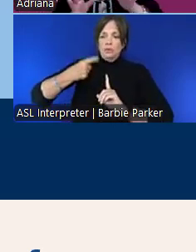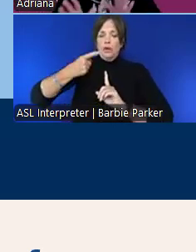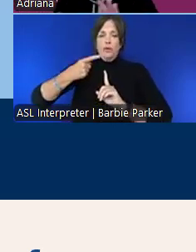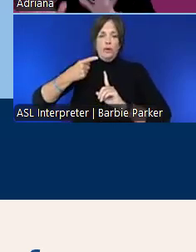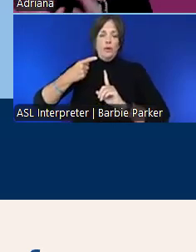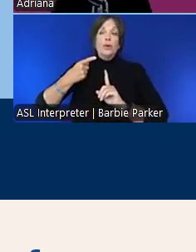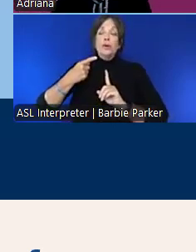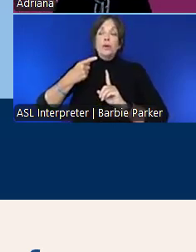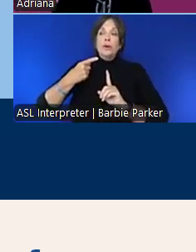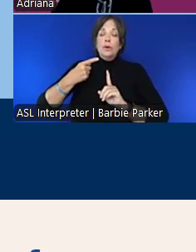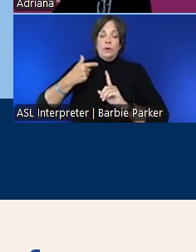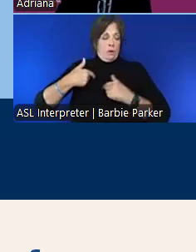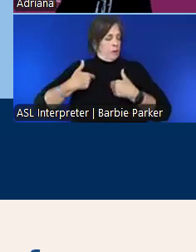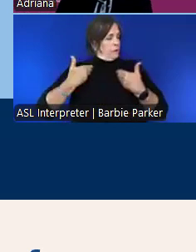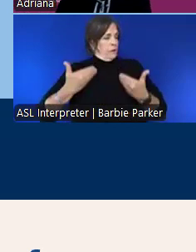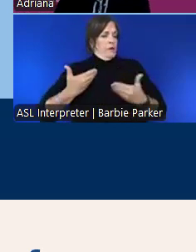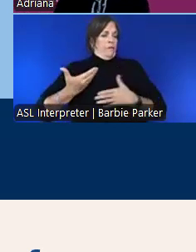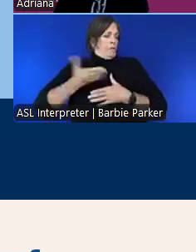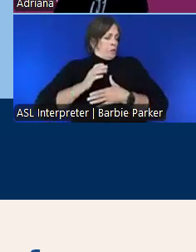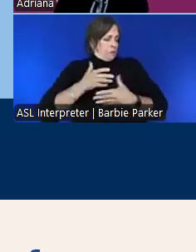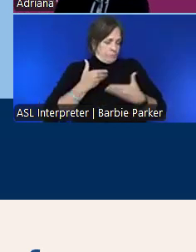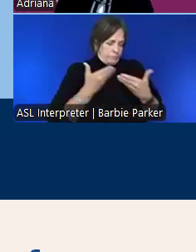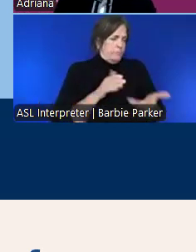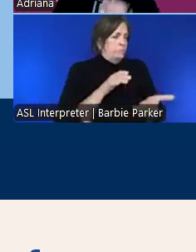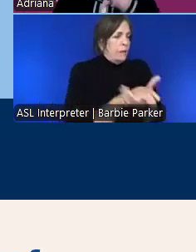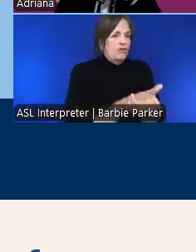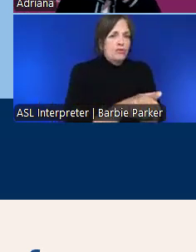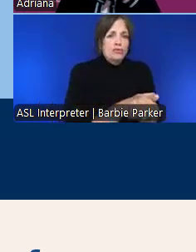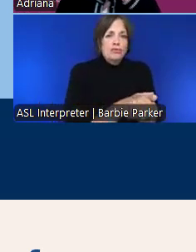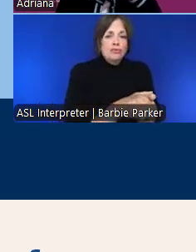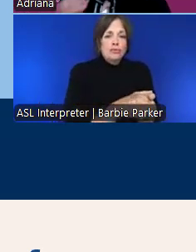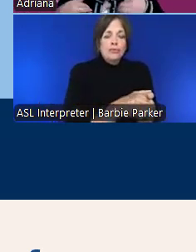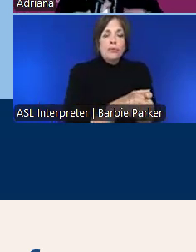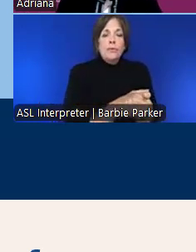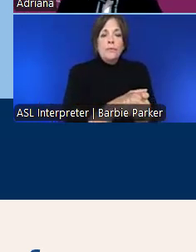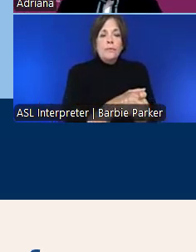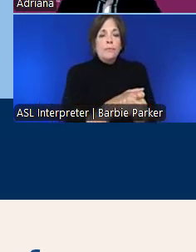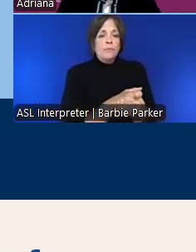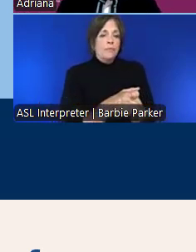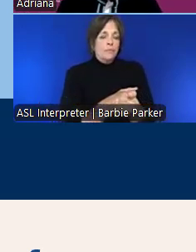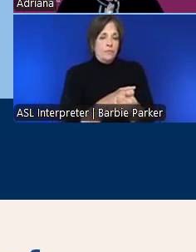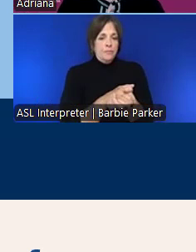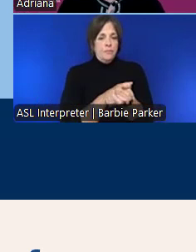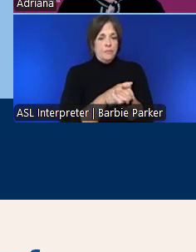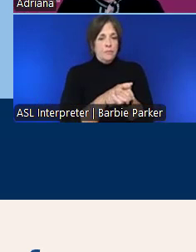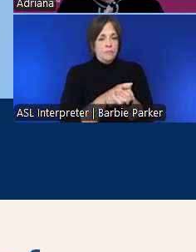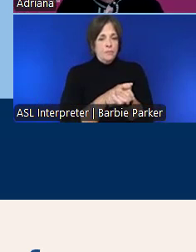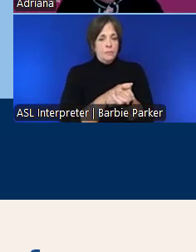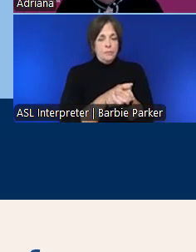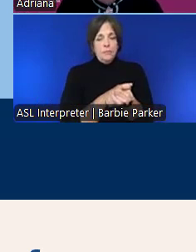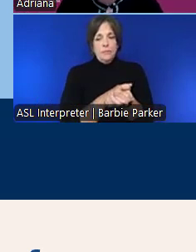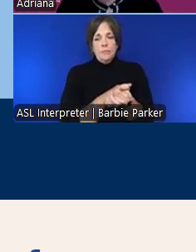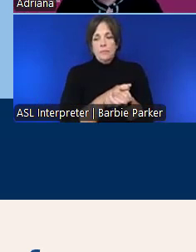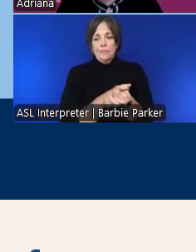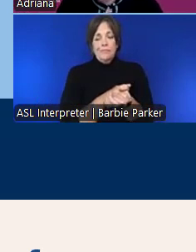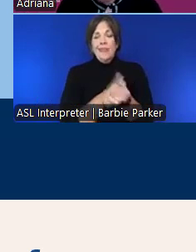being forced into a marriage. And, you know, in and of itself, anybody, but